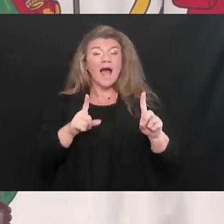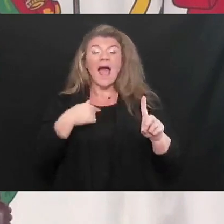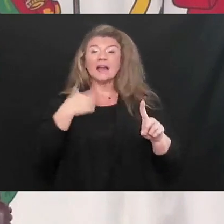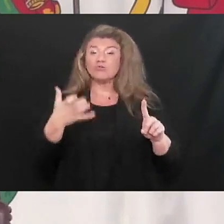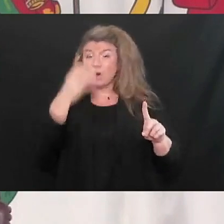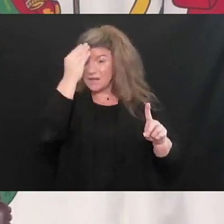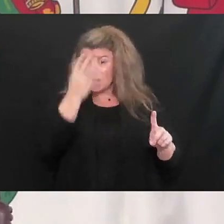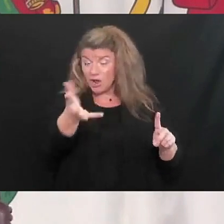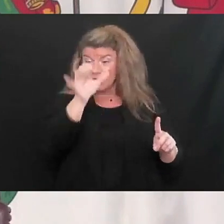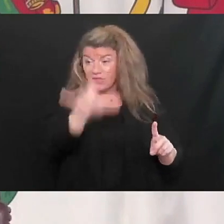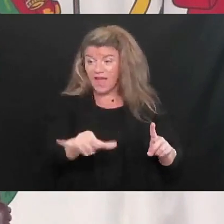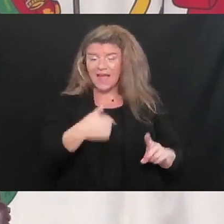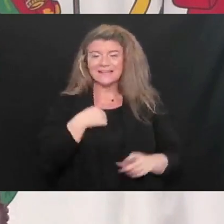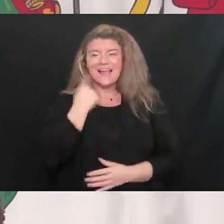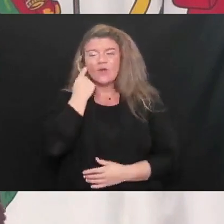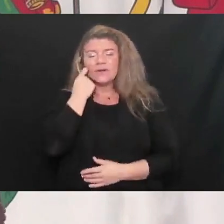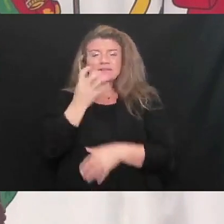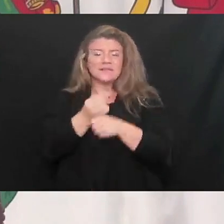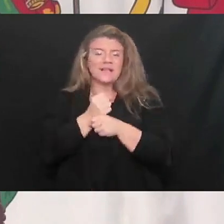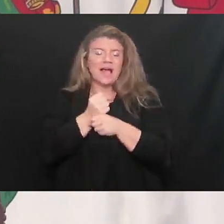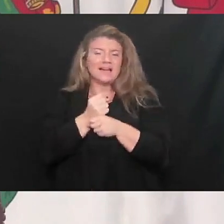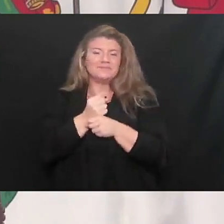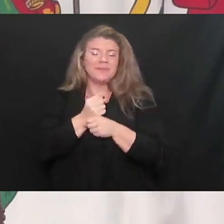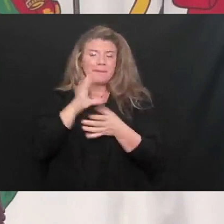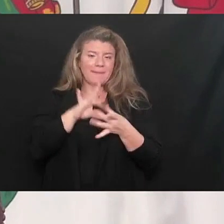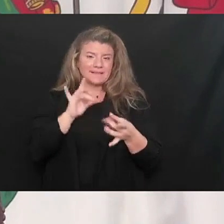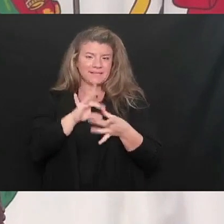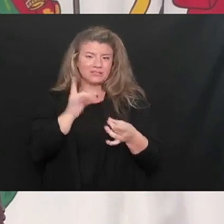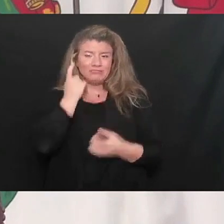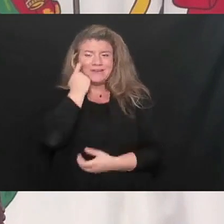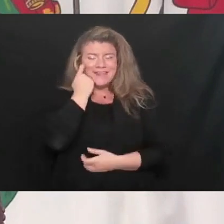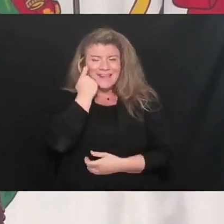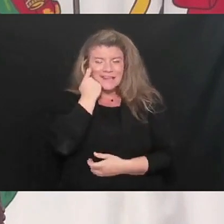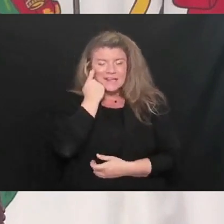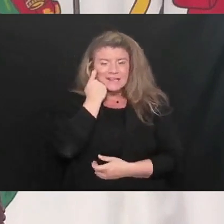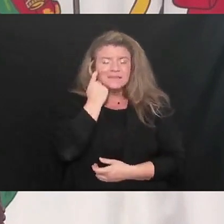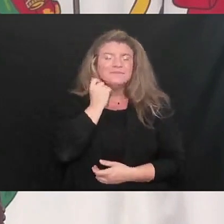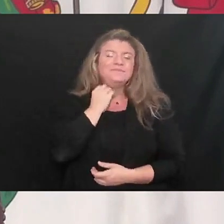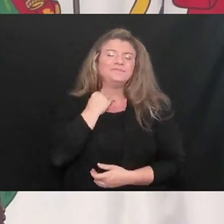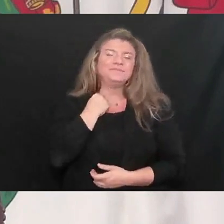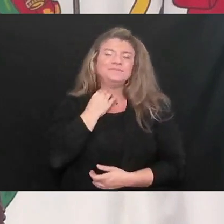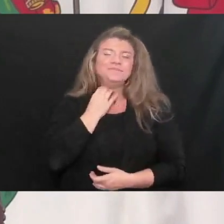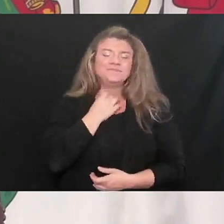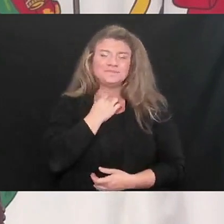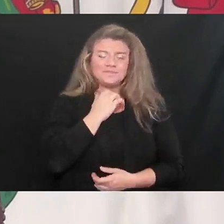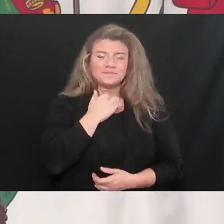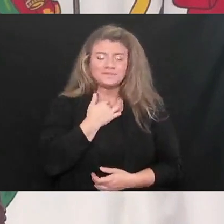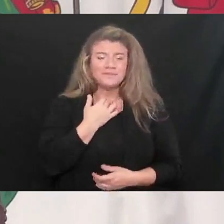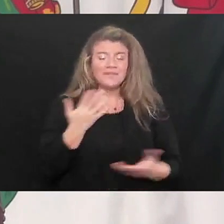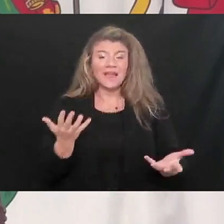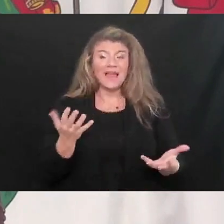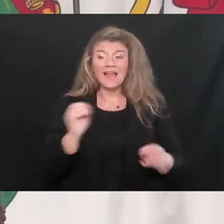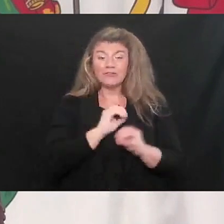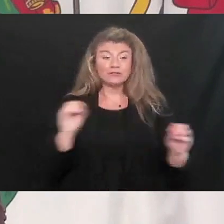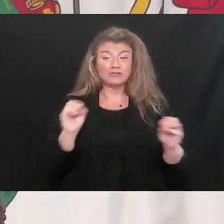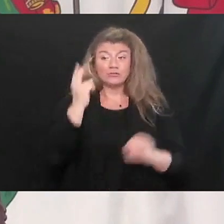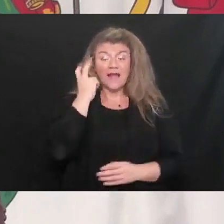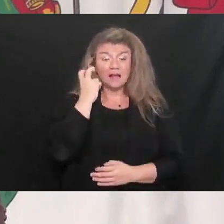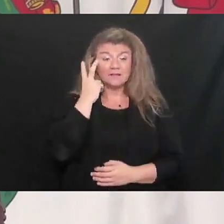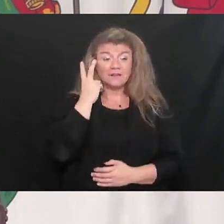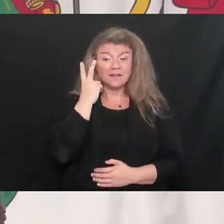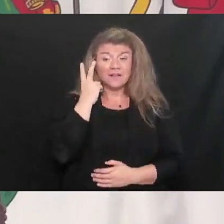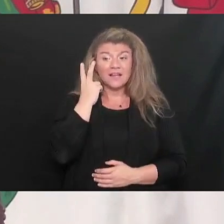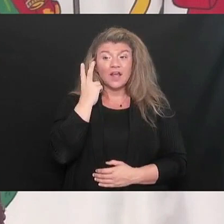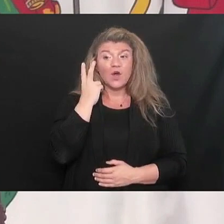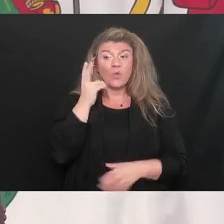wanted to tell you that because I just got the message just a second ago, and you know, there's no question, you know, that when